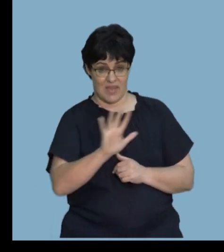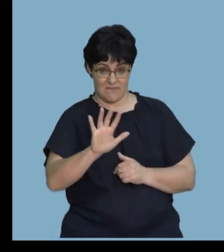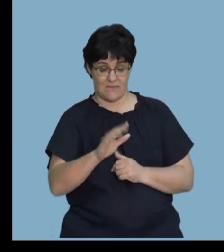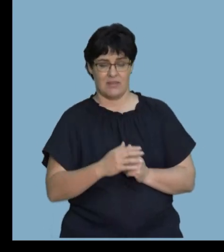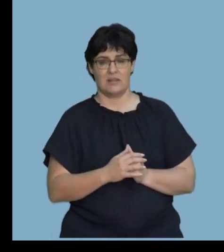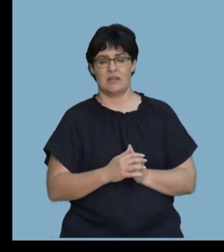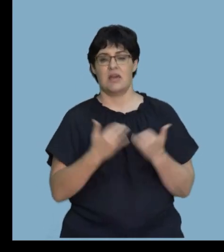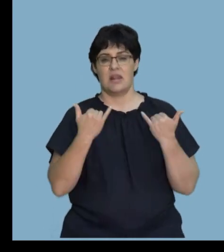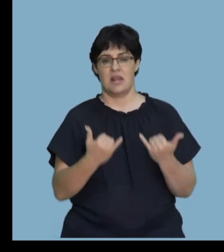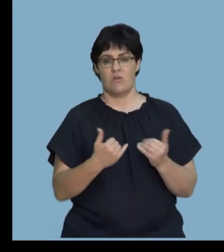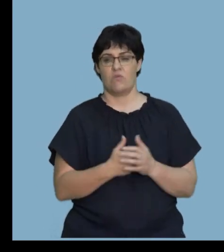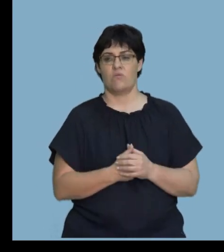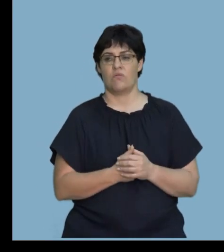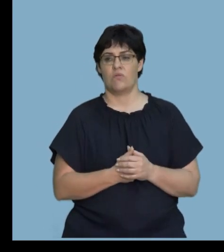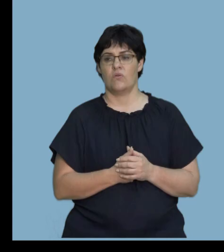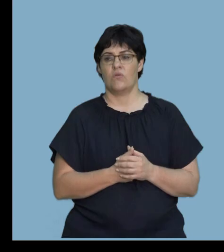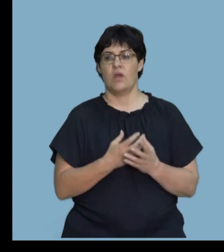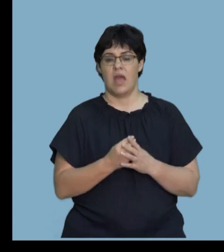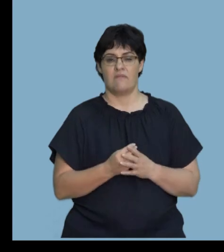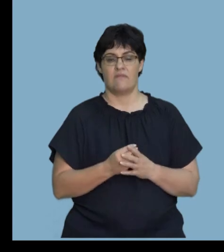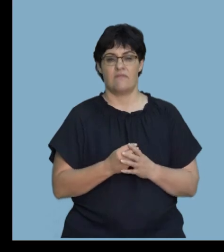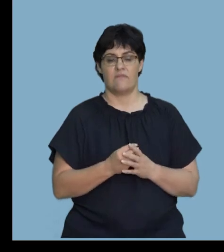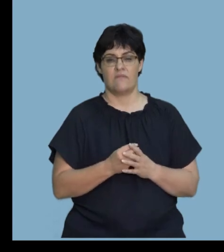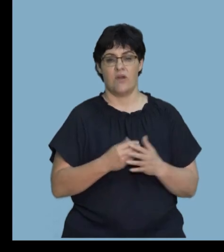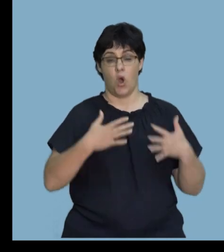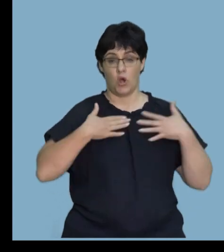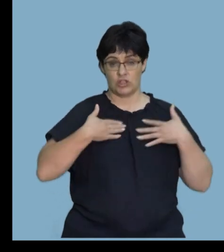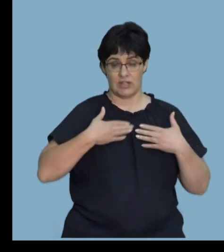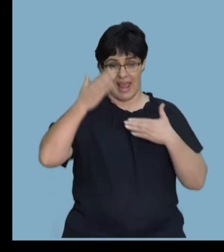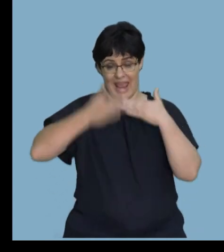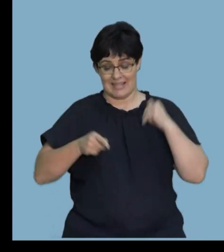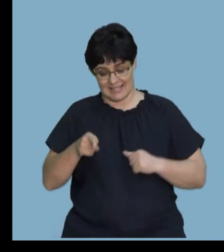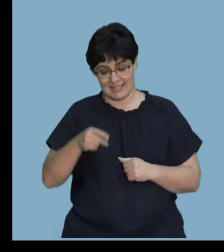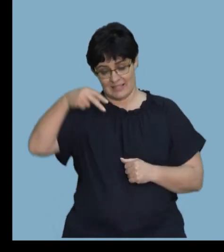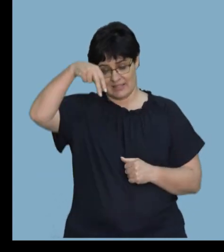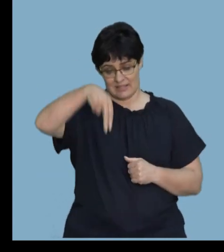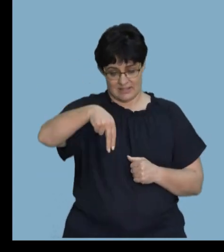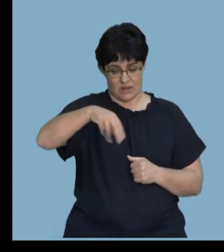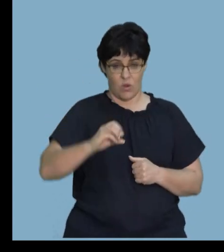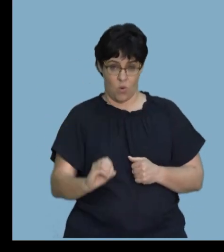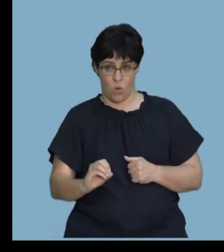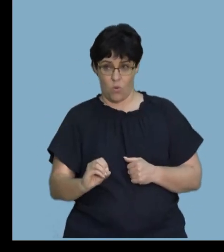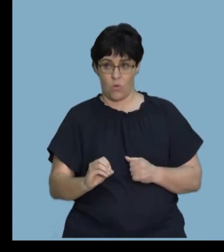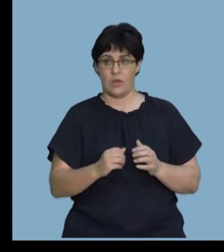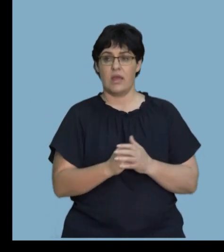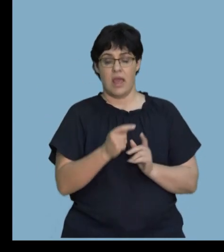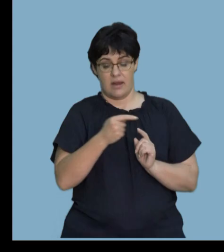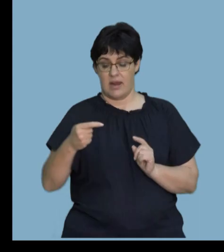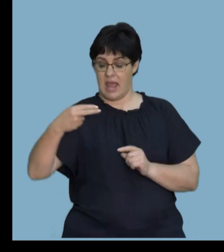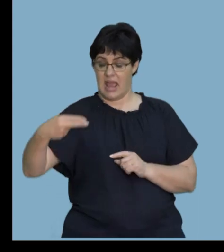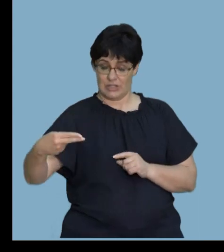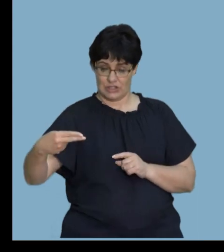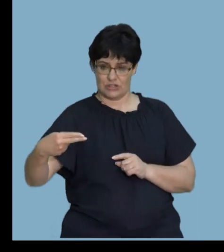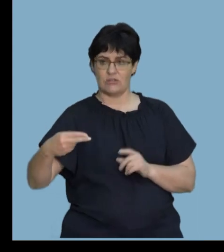can have the oxygen at the end, okay? When the first carbon, okay? To be precise,